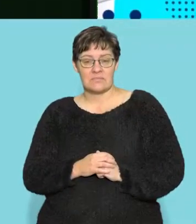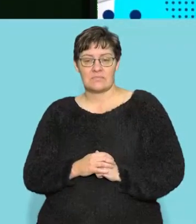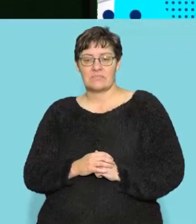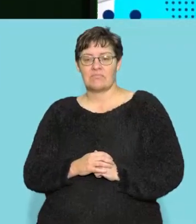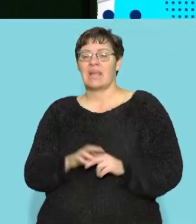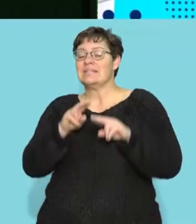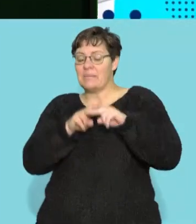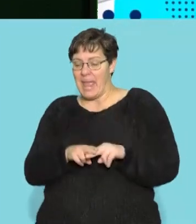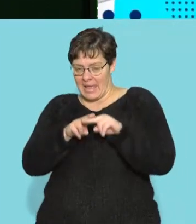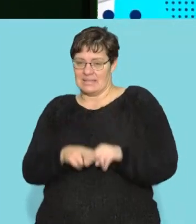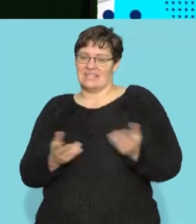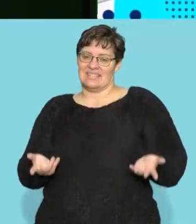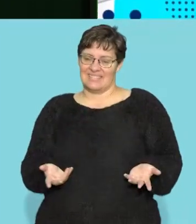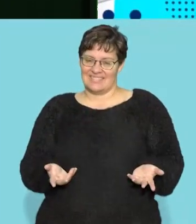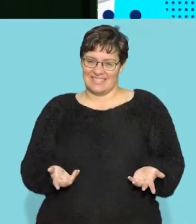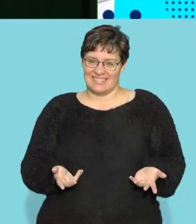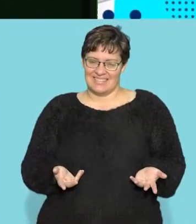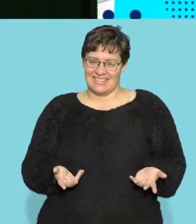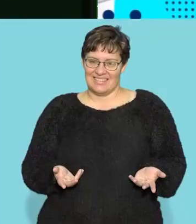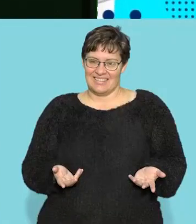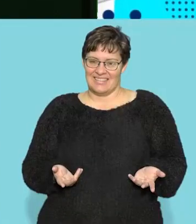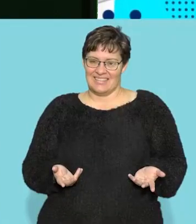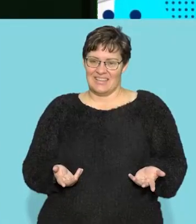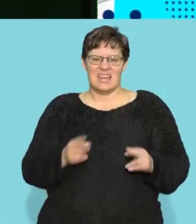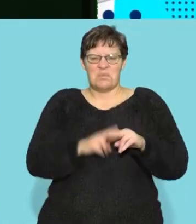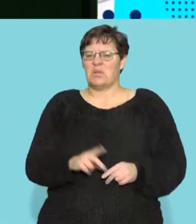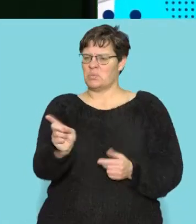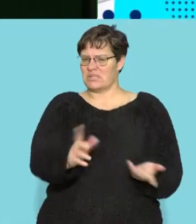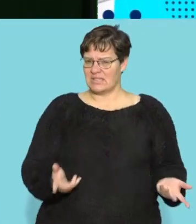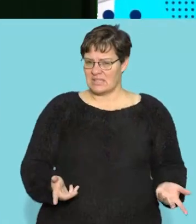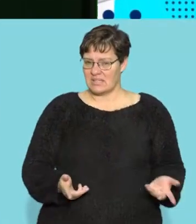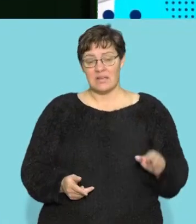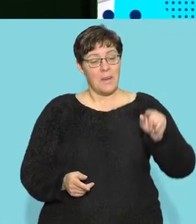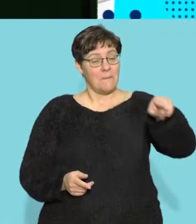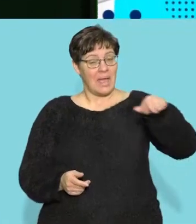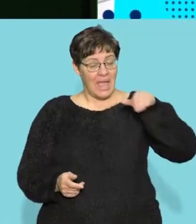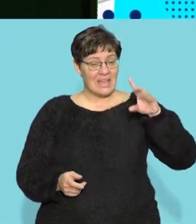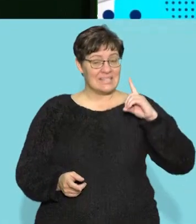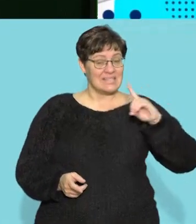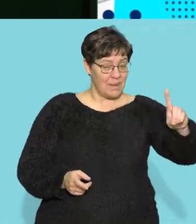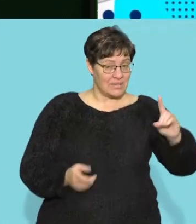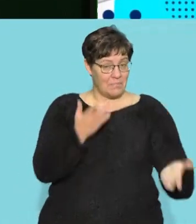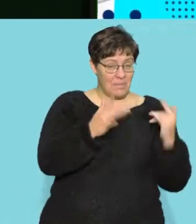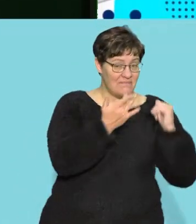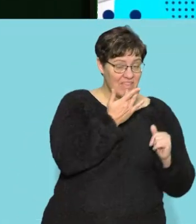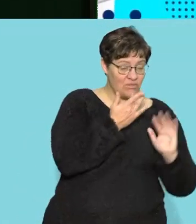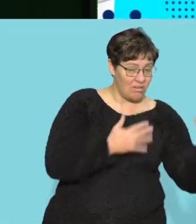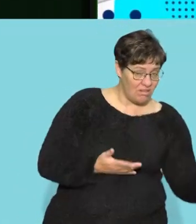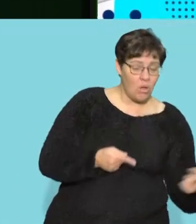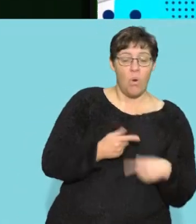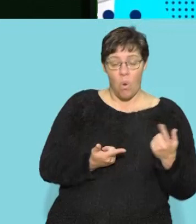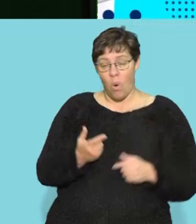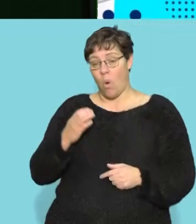it depends on what? On whether bank has a debit balance, favorable, or it